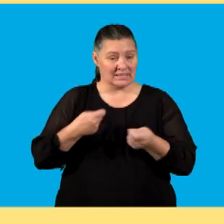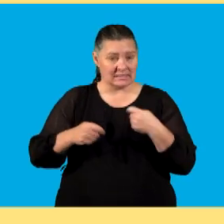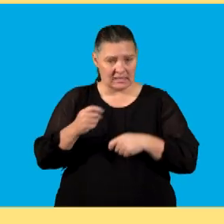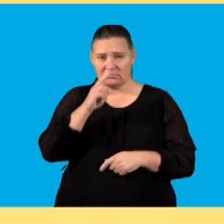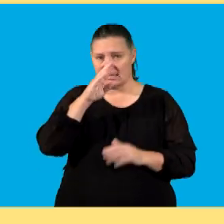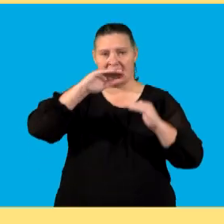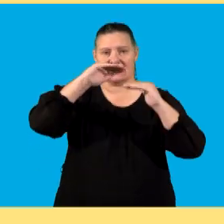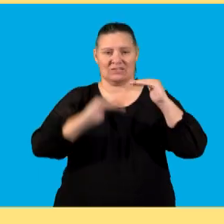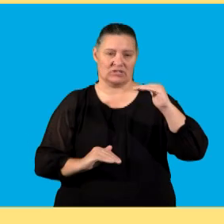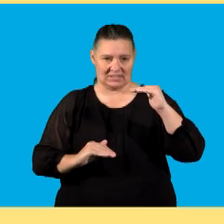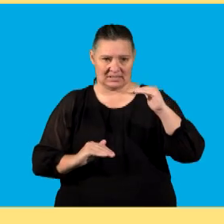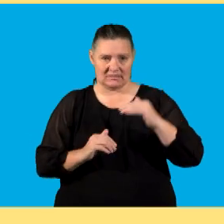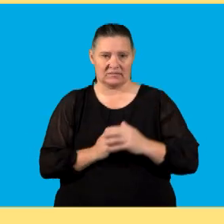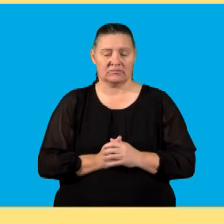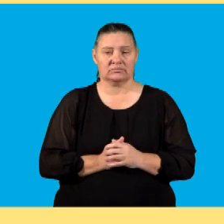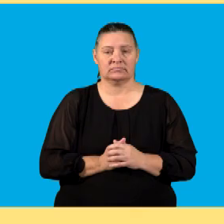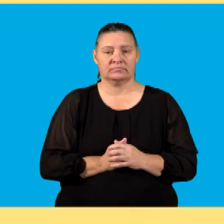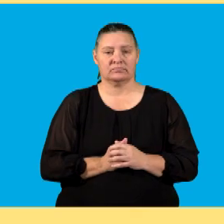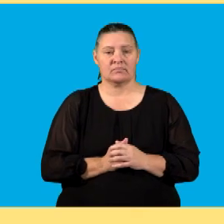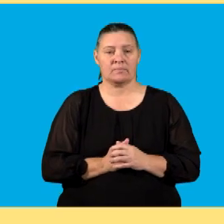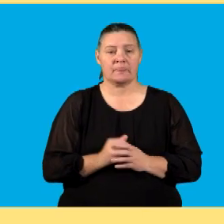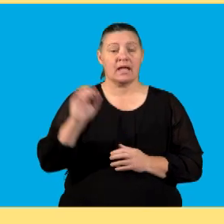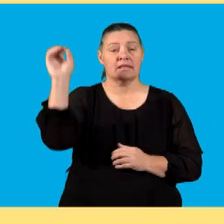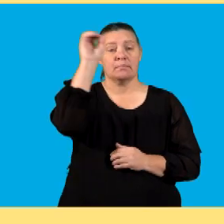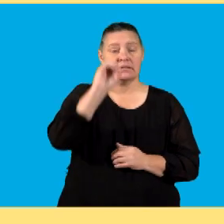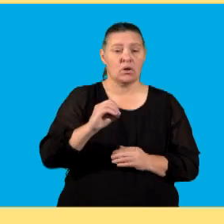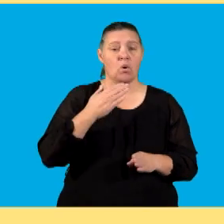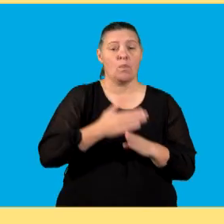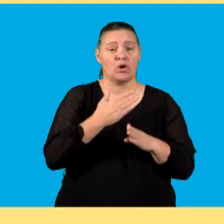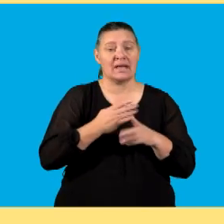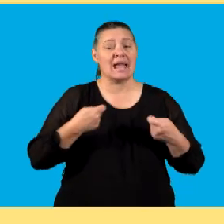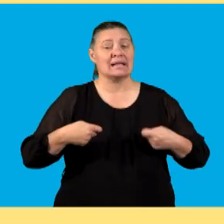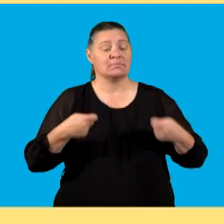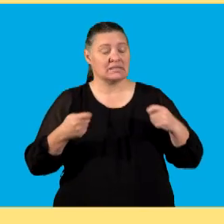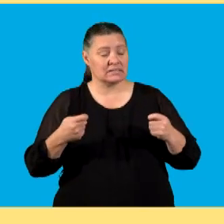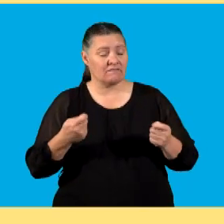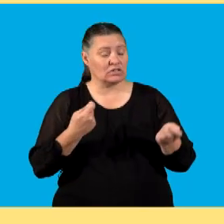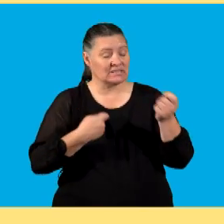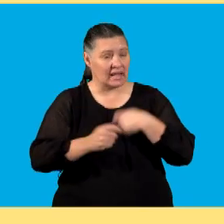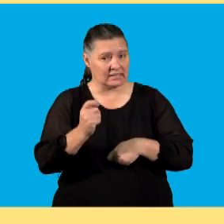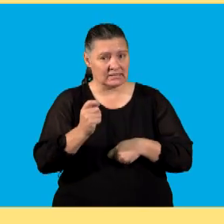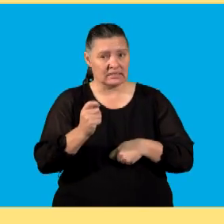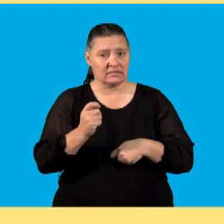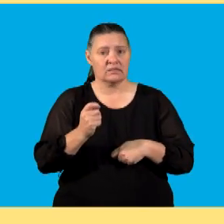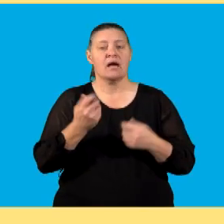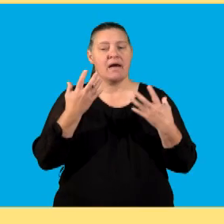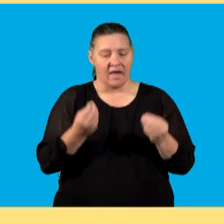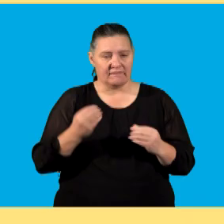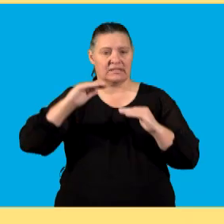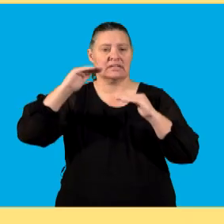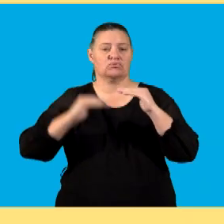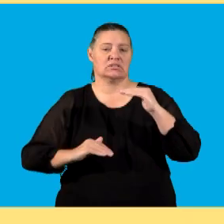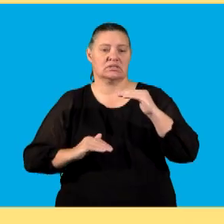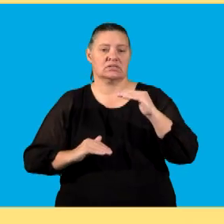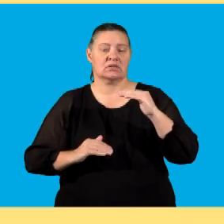has decreased. The percentage operating expenses on sales have